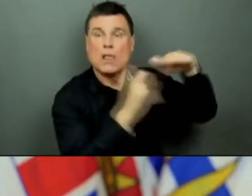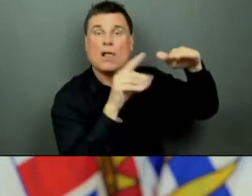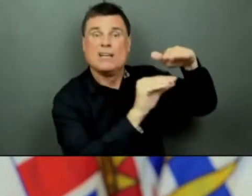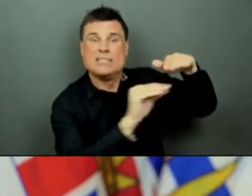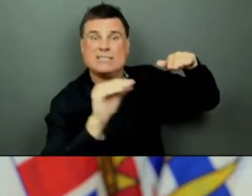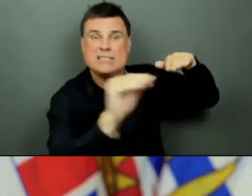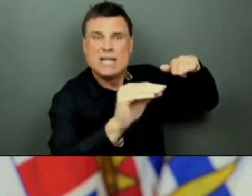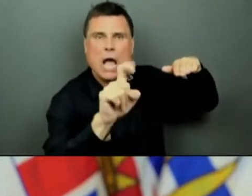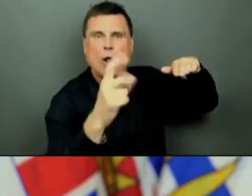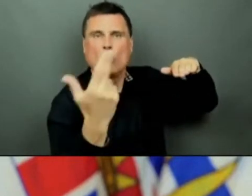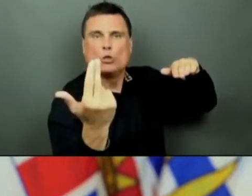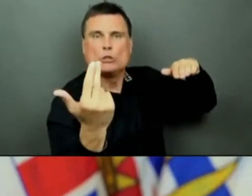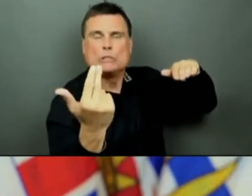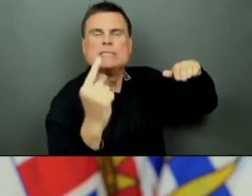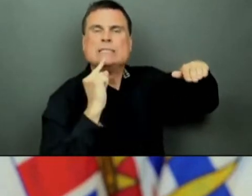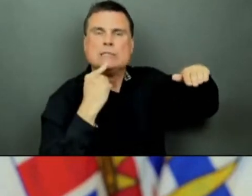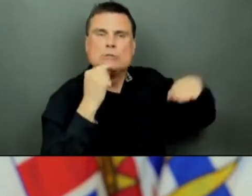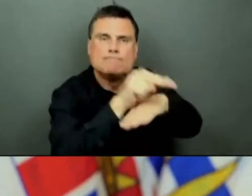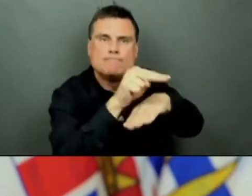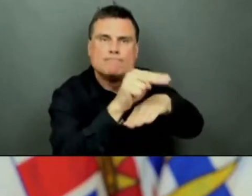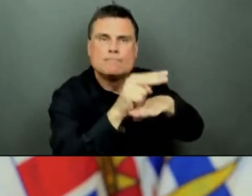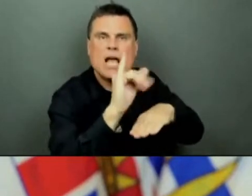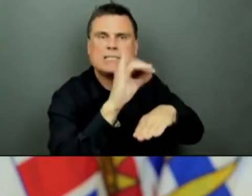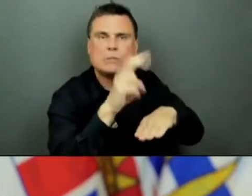or ICU, and